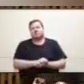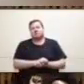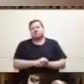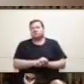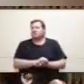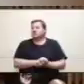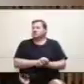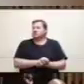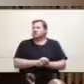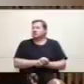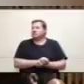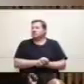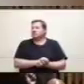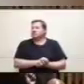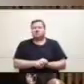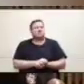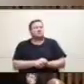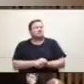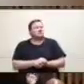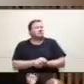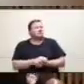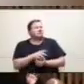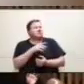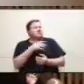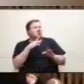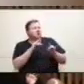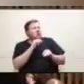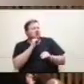Honorable That Ndabasi. is not my question, Chair.